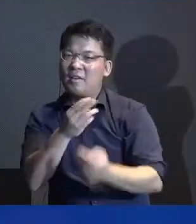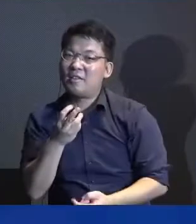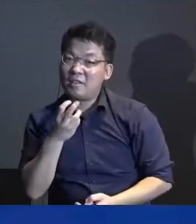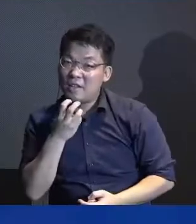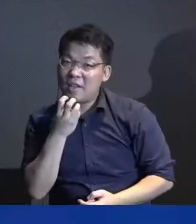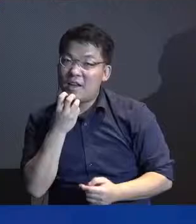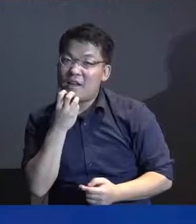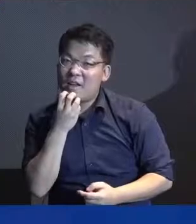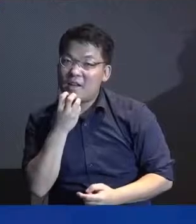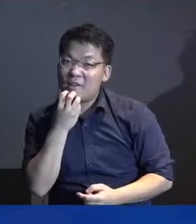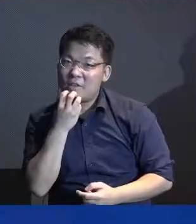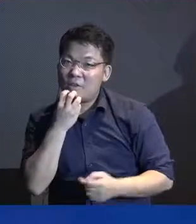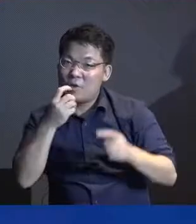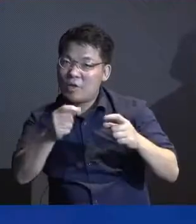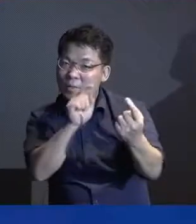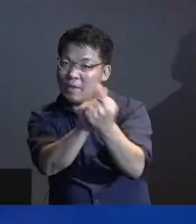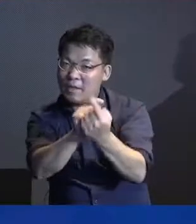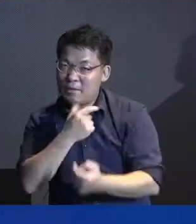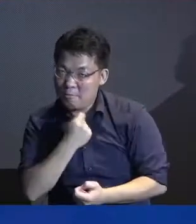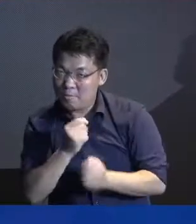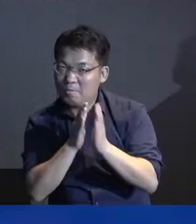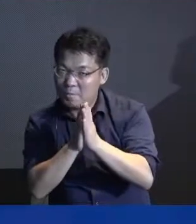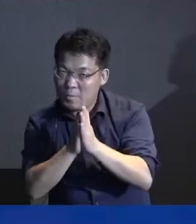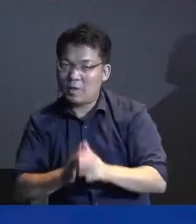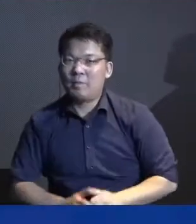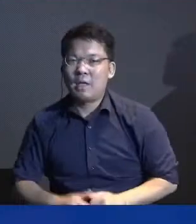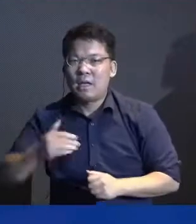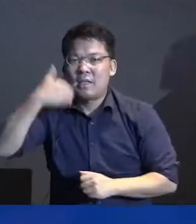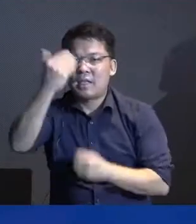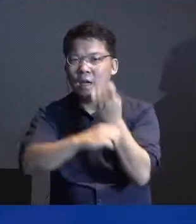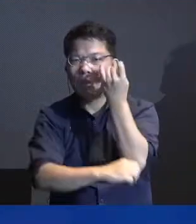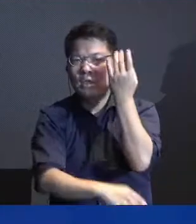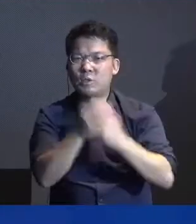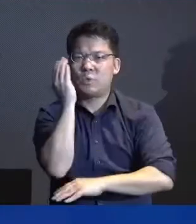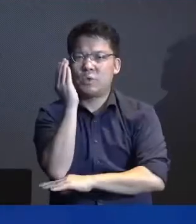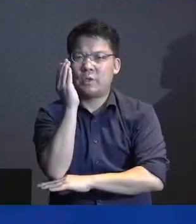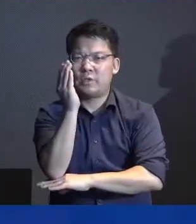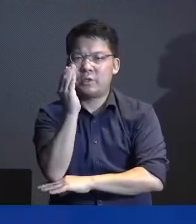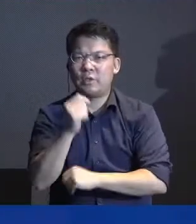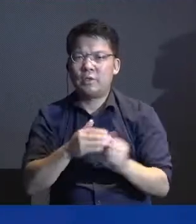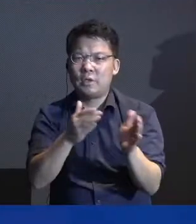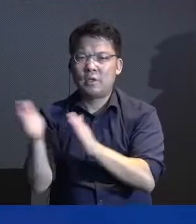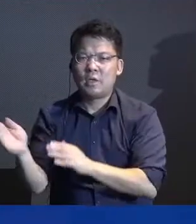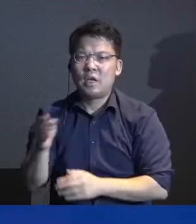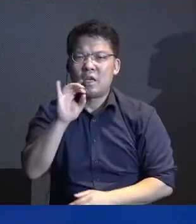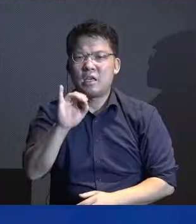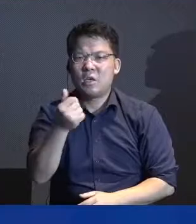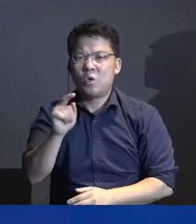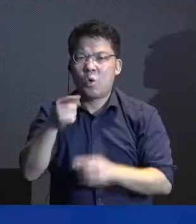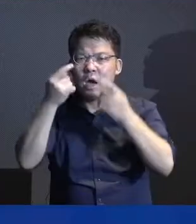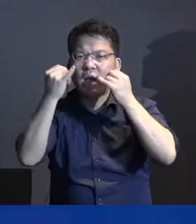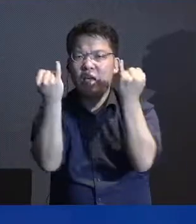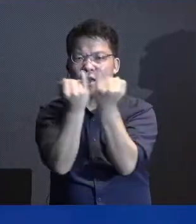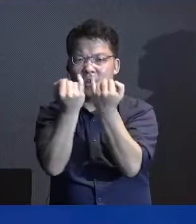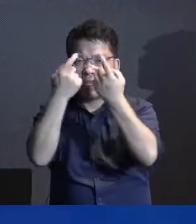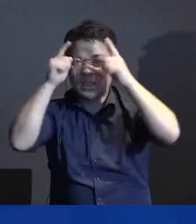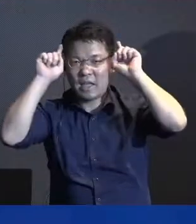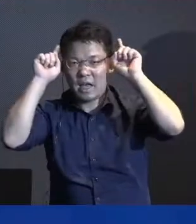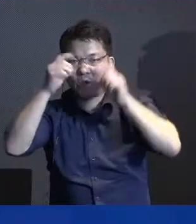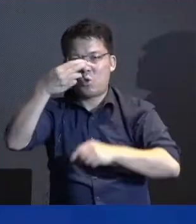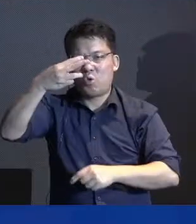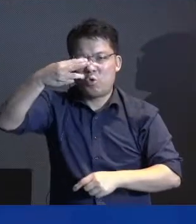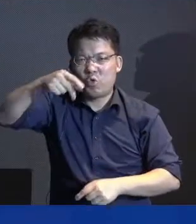moving on, we're going to hear the next keynote speech delivered by Professor Ryu In-gyun of Ewha Women